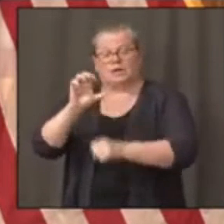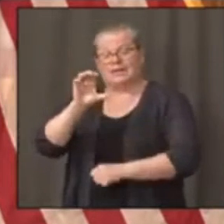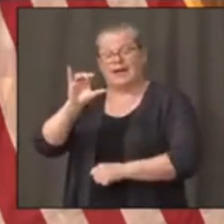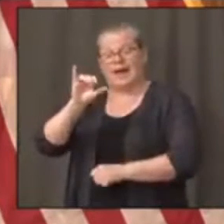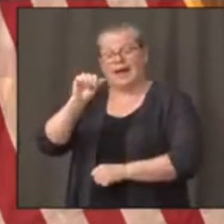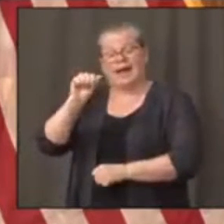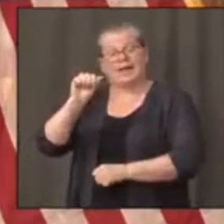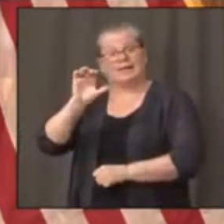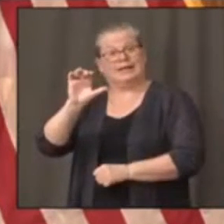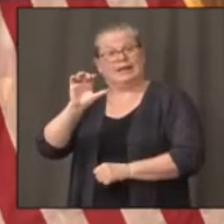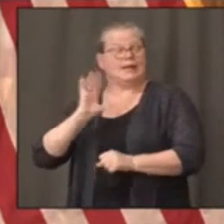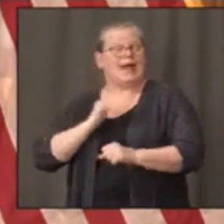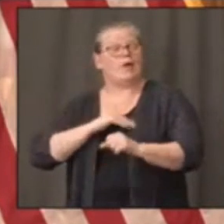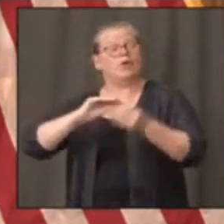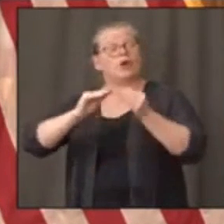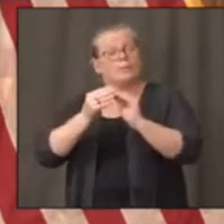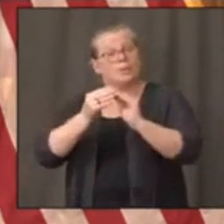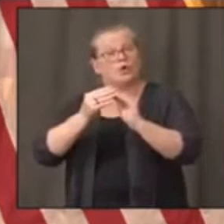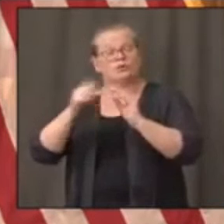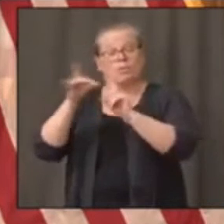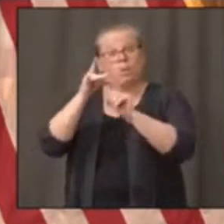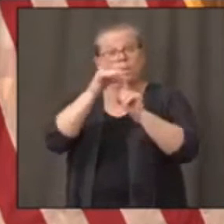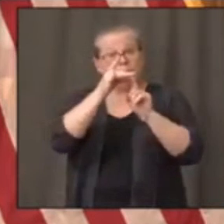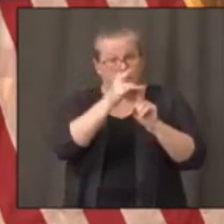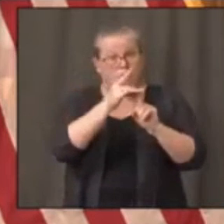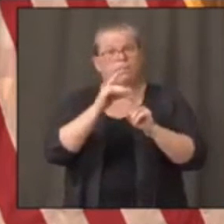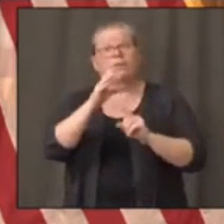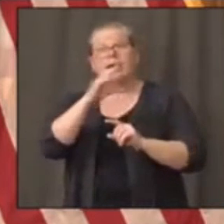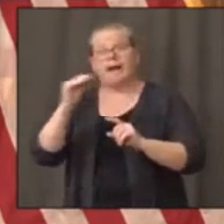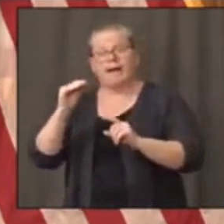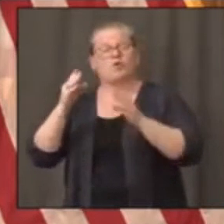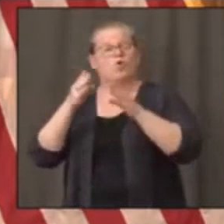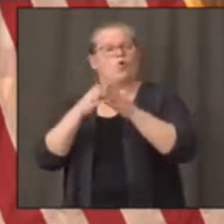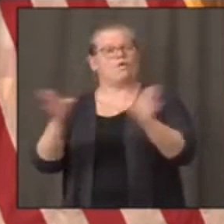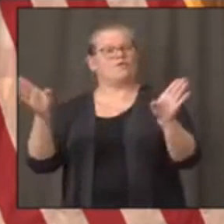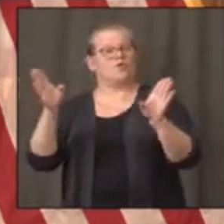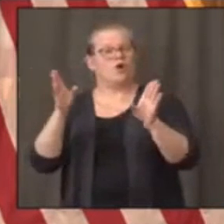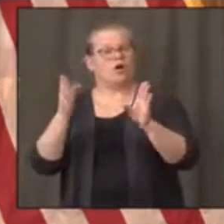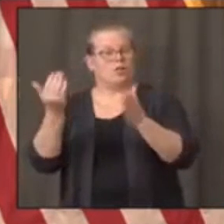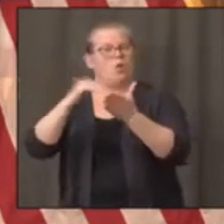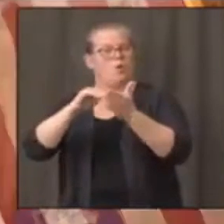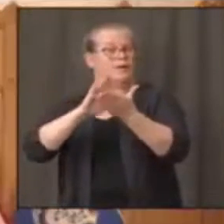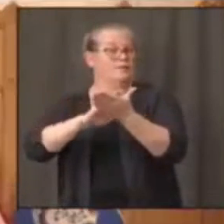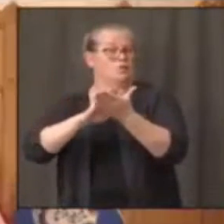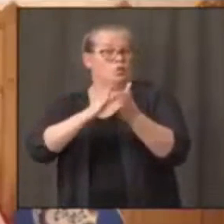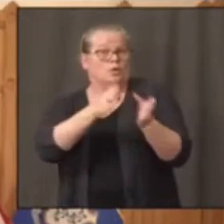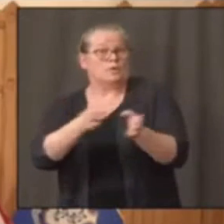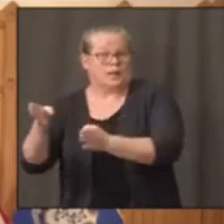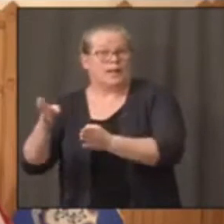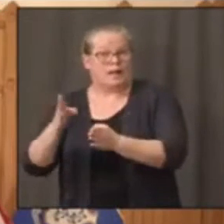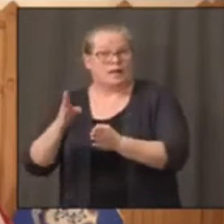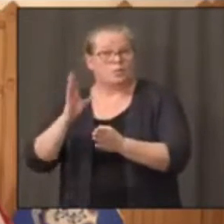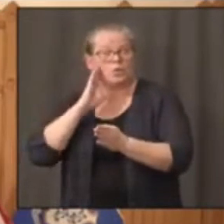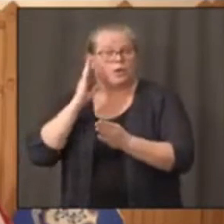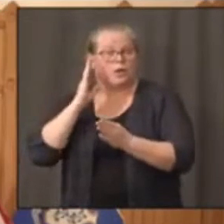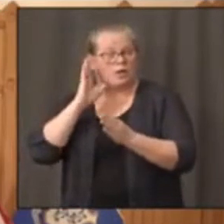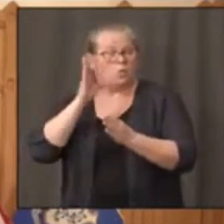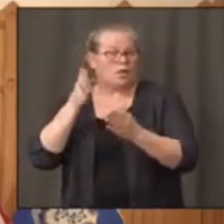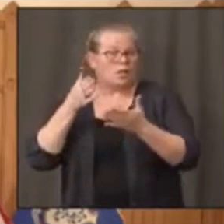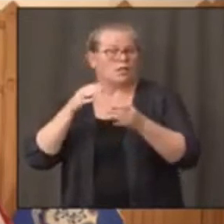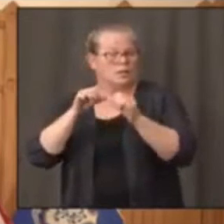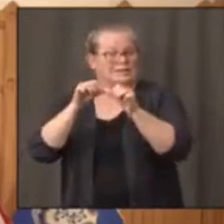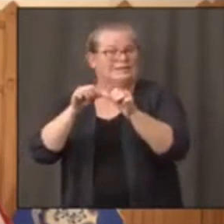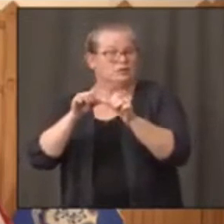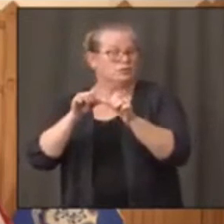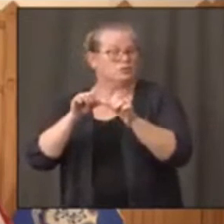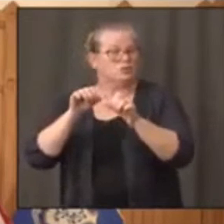at our infections rate, as well as looking at our overall reopening of our schools. And Doctor, I would just ask you